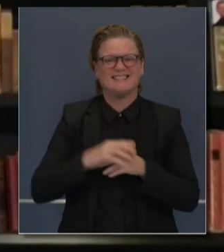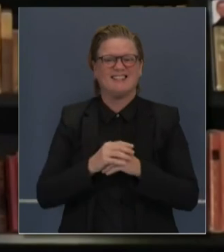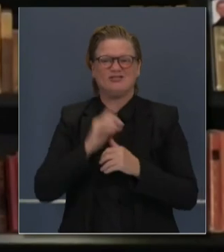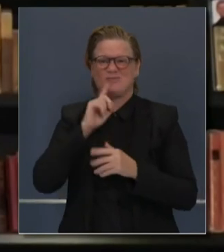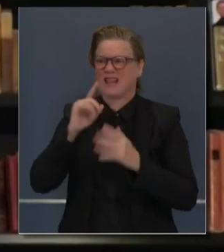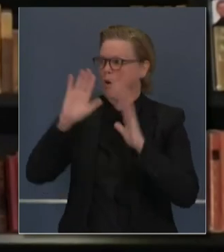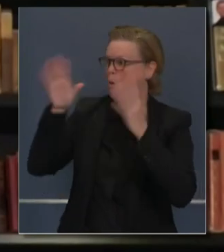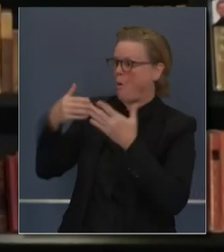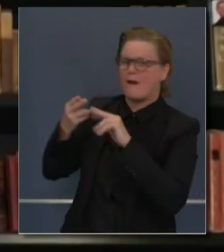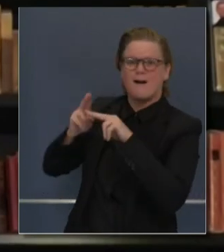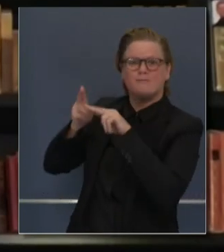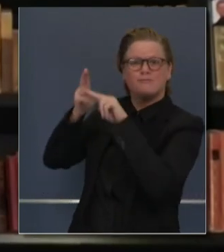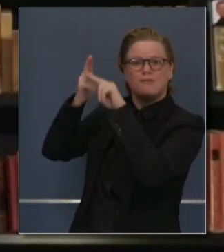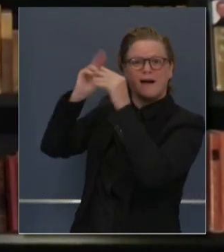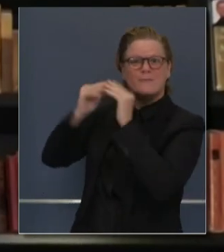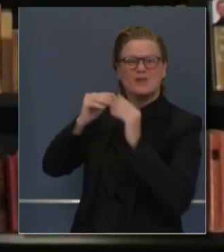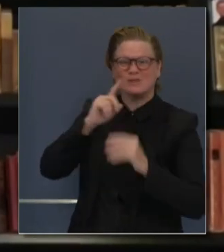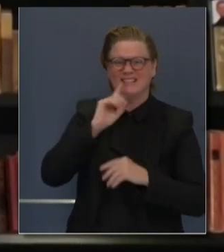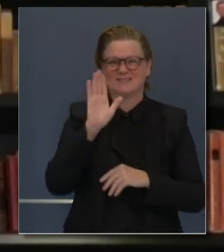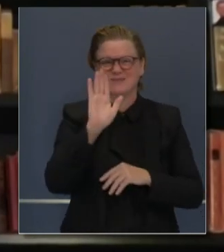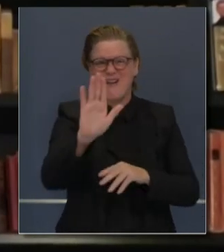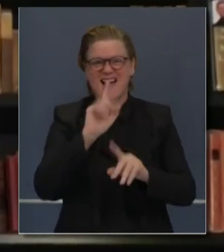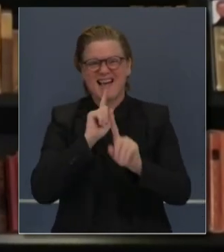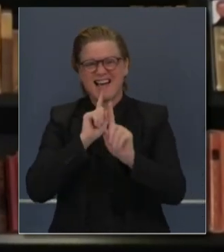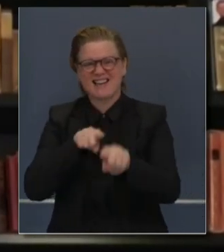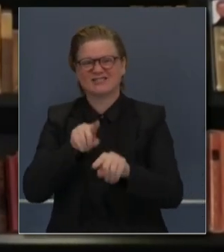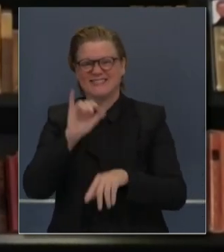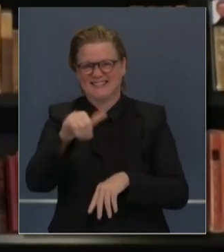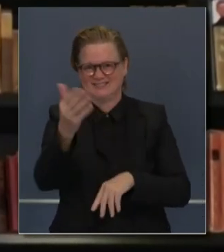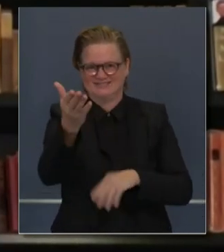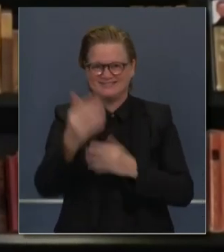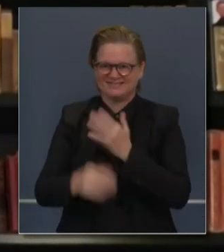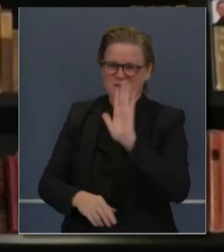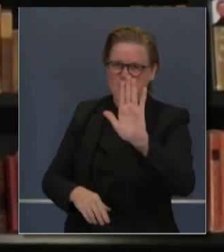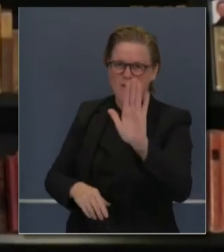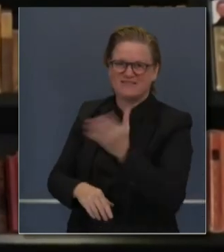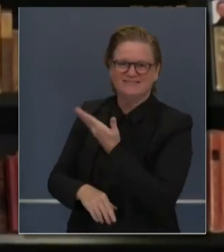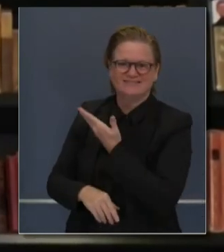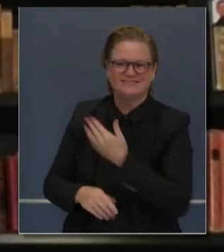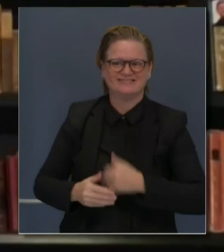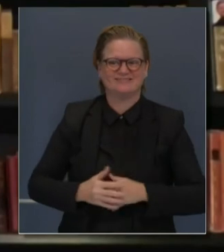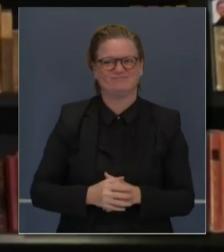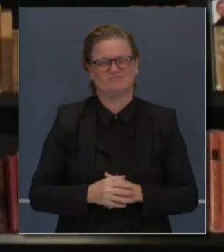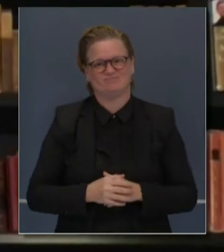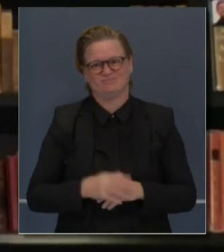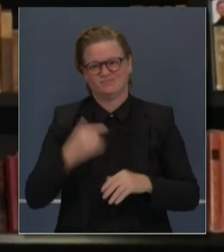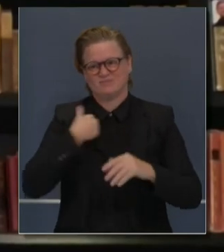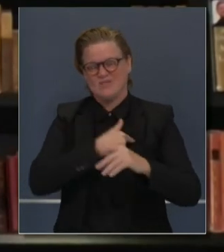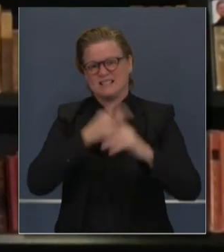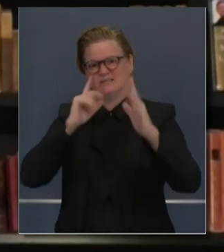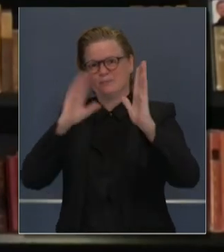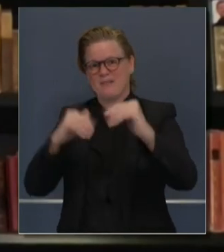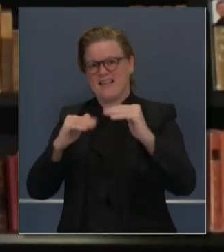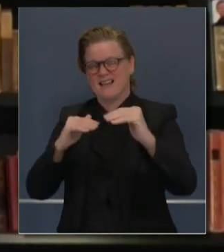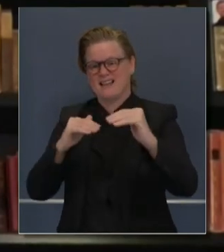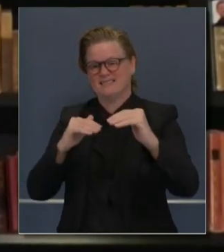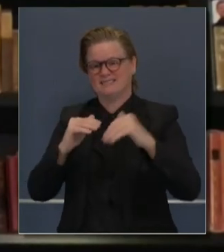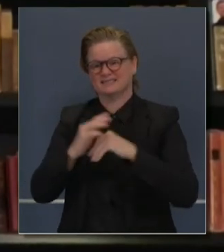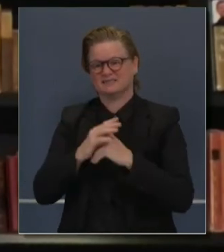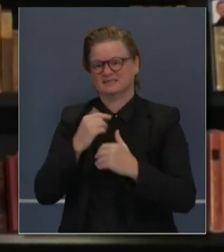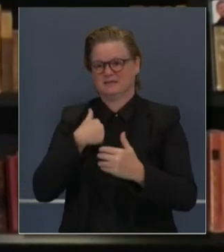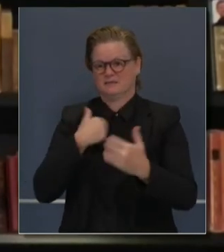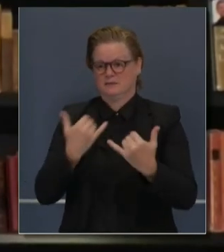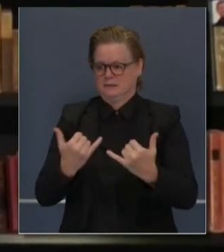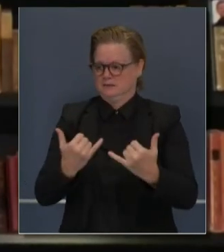except to say this. We'll be seeing a lot more of you all this week. This is a dynamic week. This